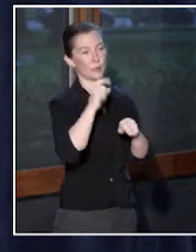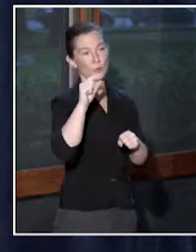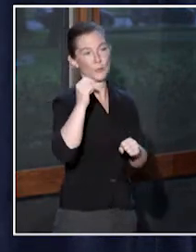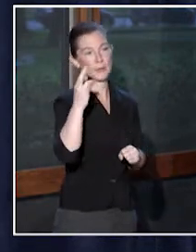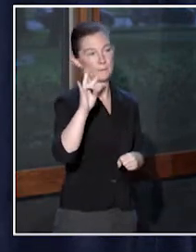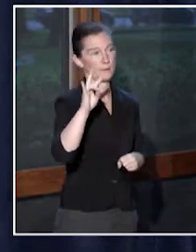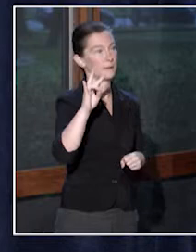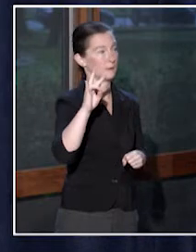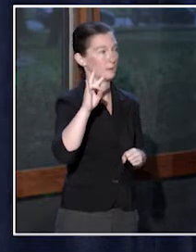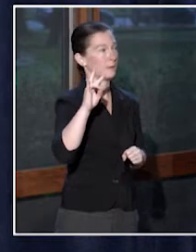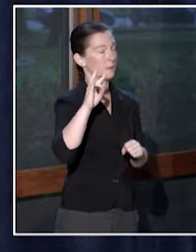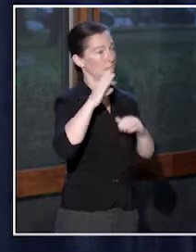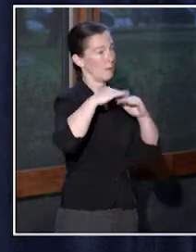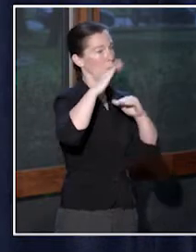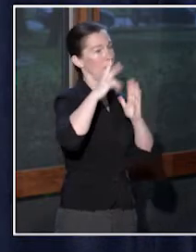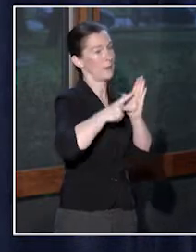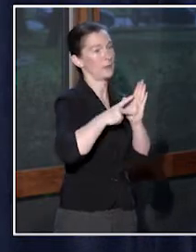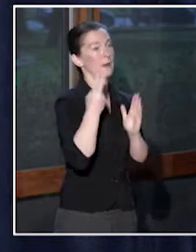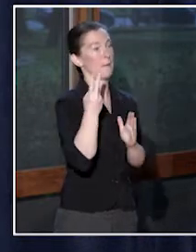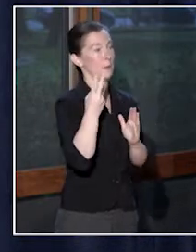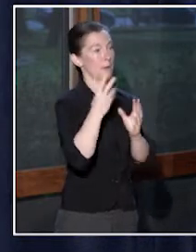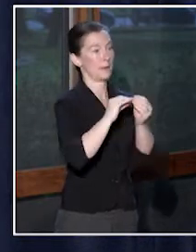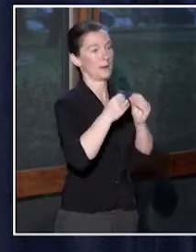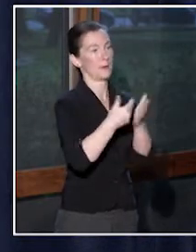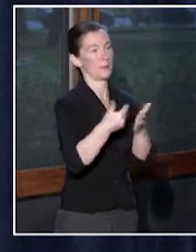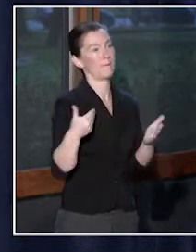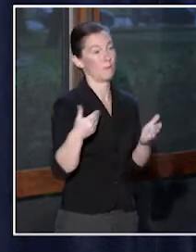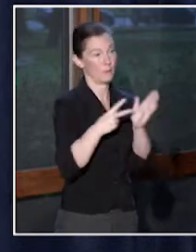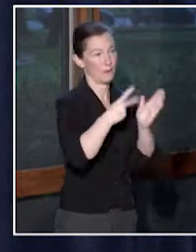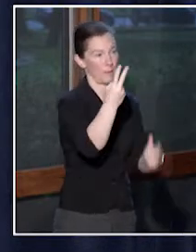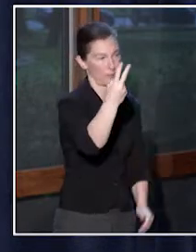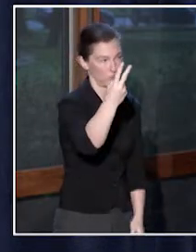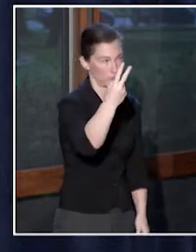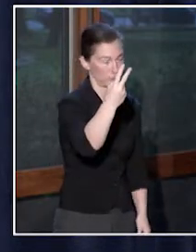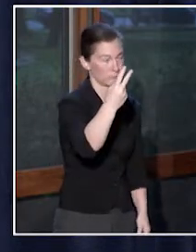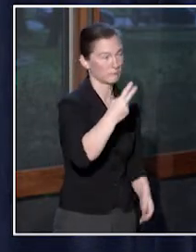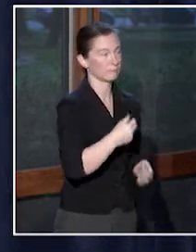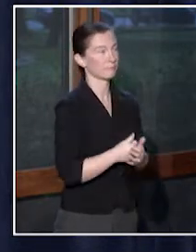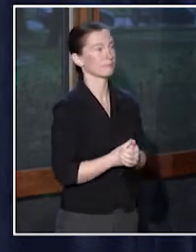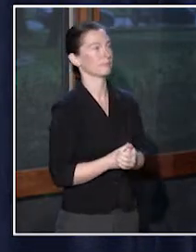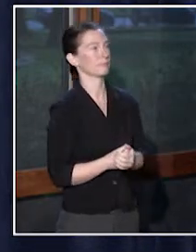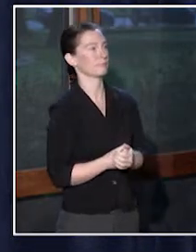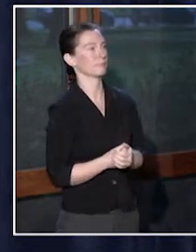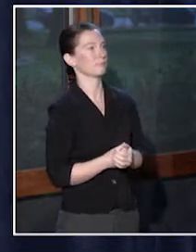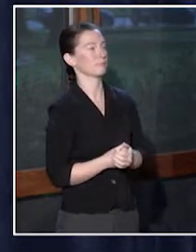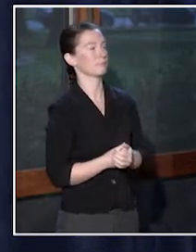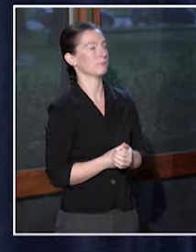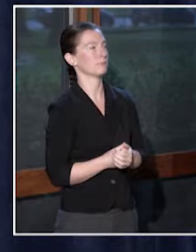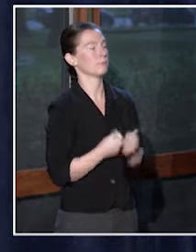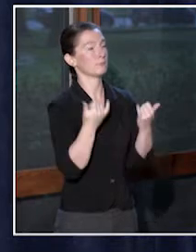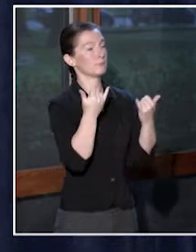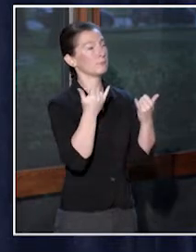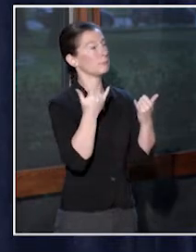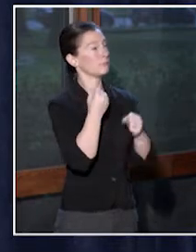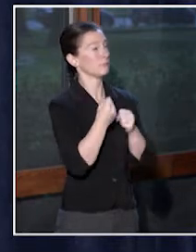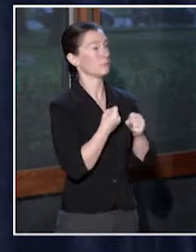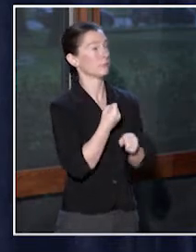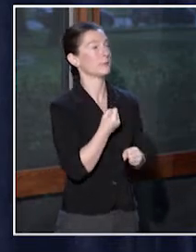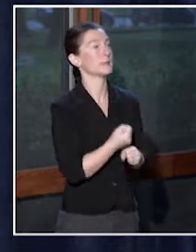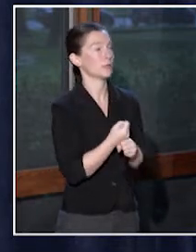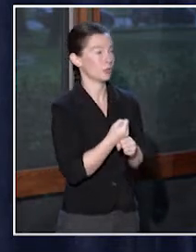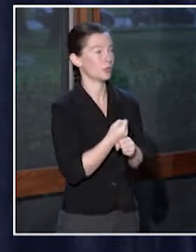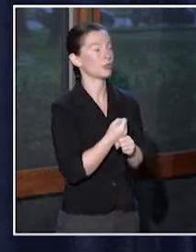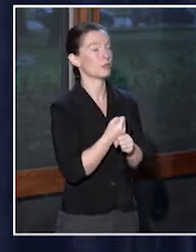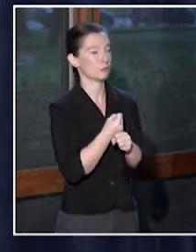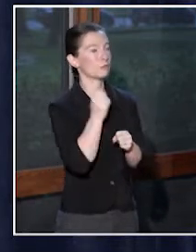the number of units the prior year, double. And this year is already shaping up to be another